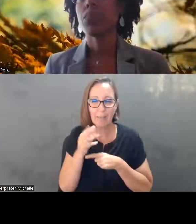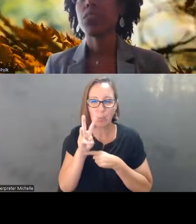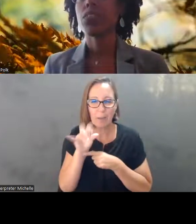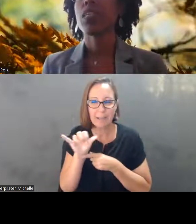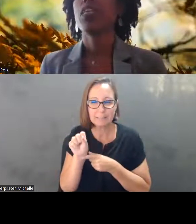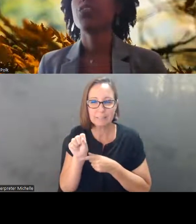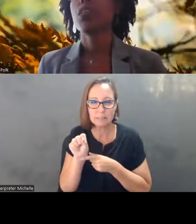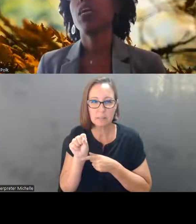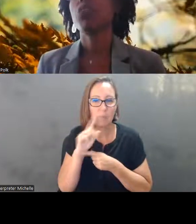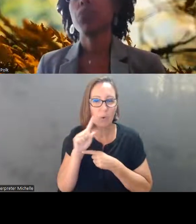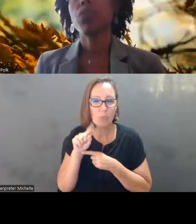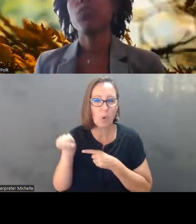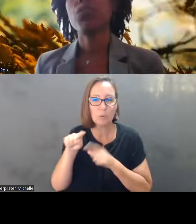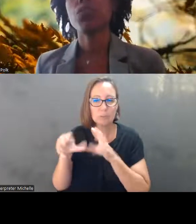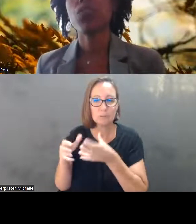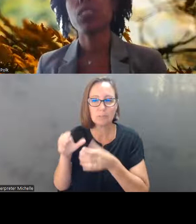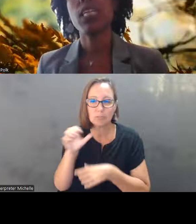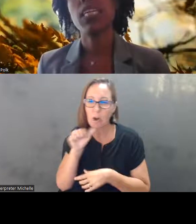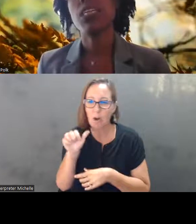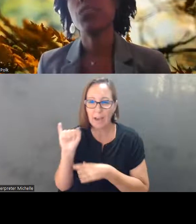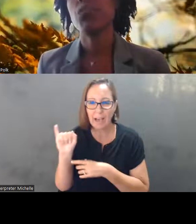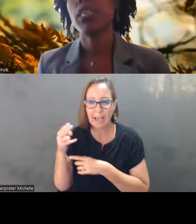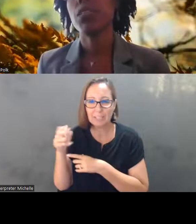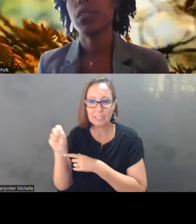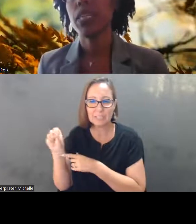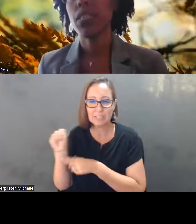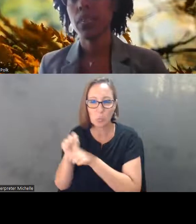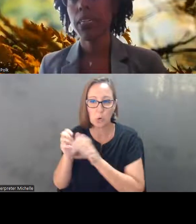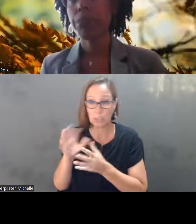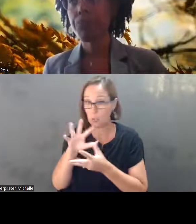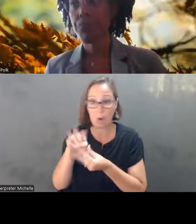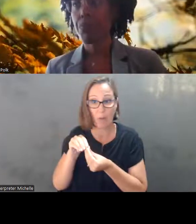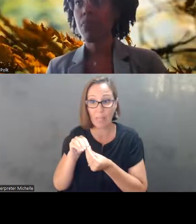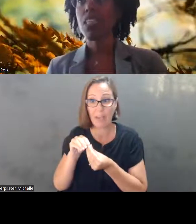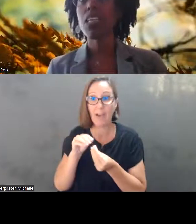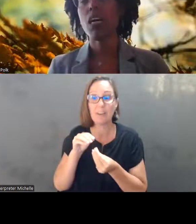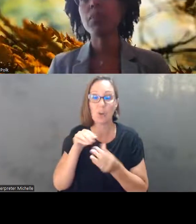non-IHSS workers, to launch both of those early in 2023.